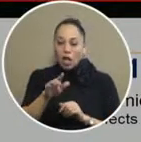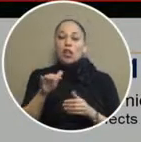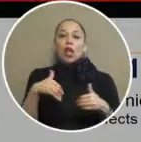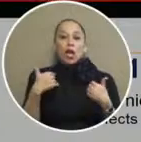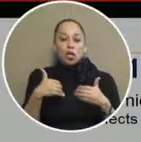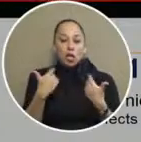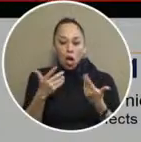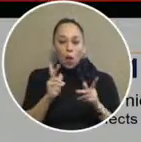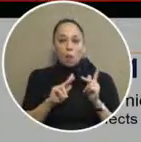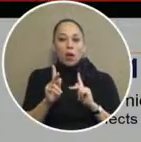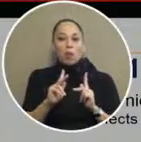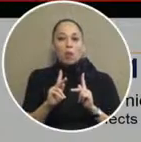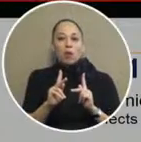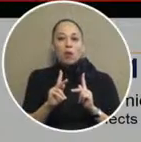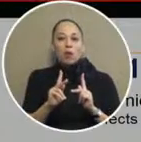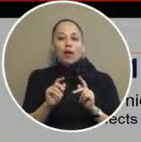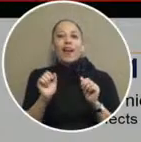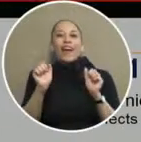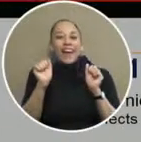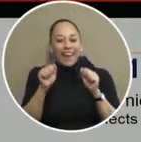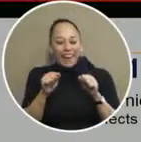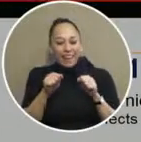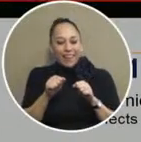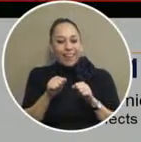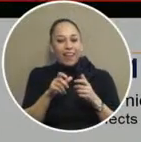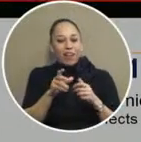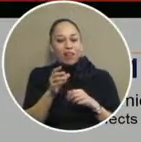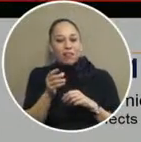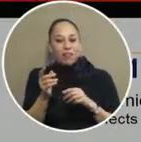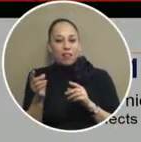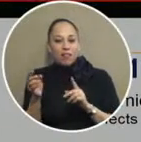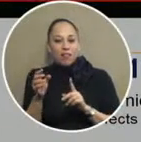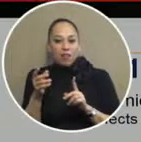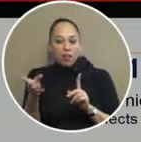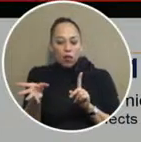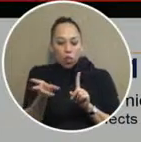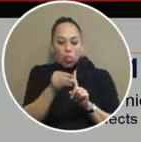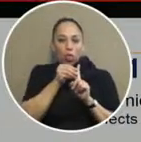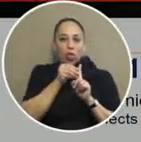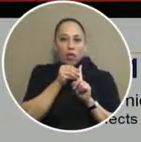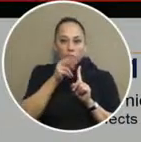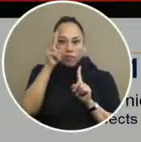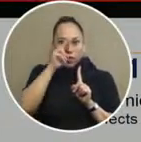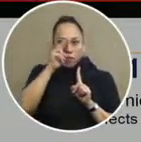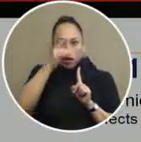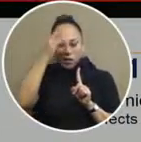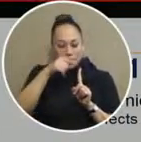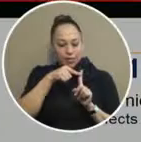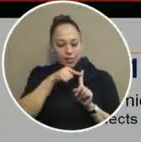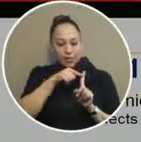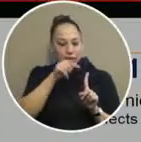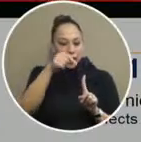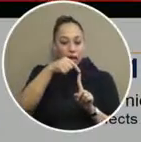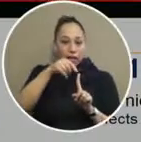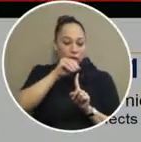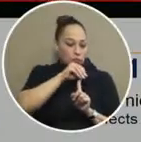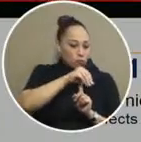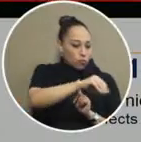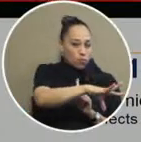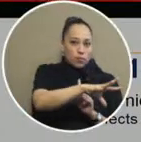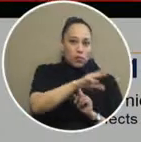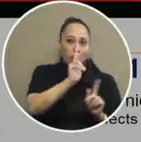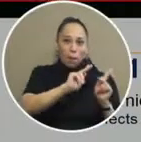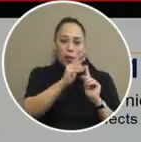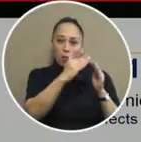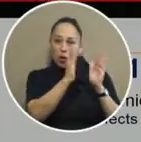people can be the ones that can bring the virus to other households and other that are considered to be at risk. So